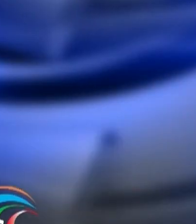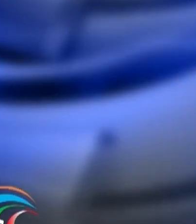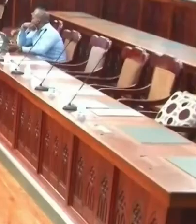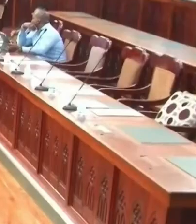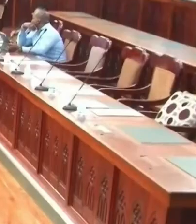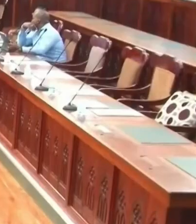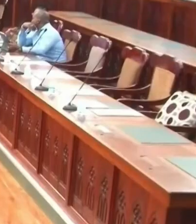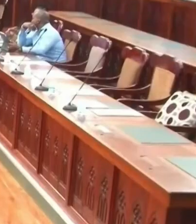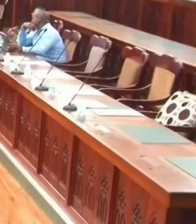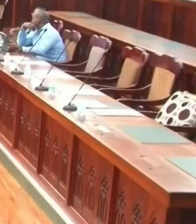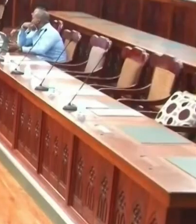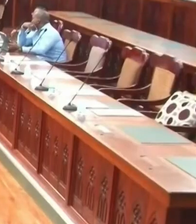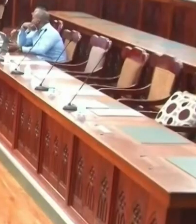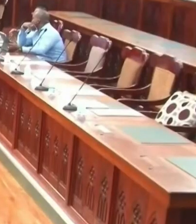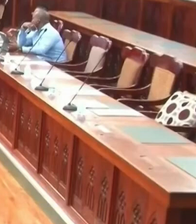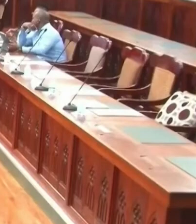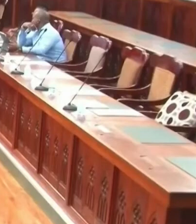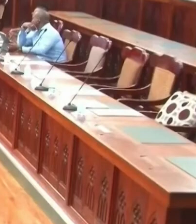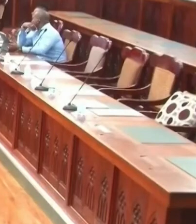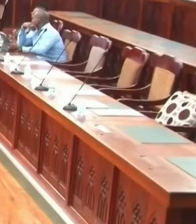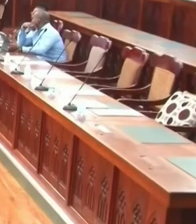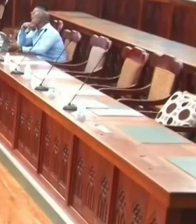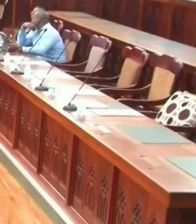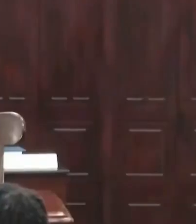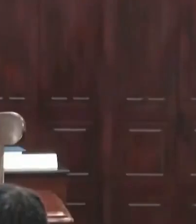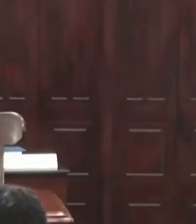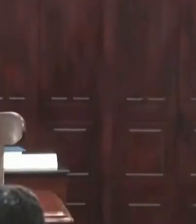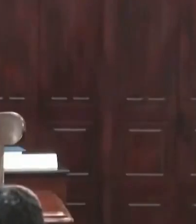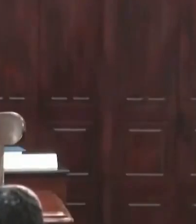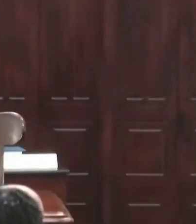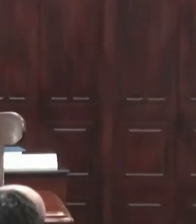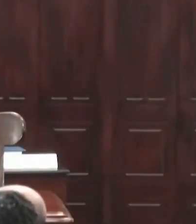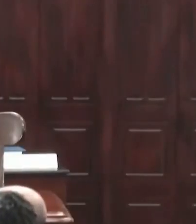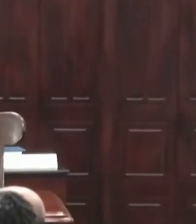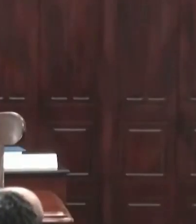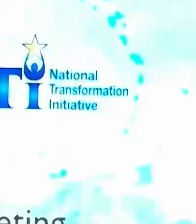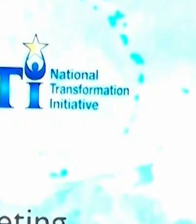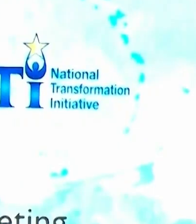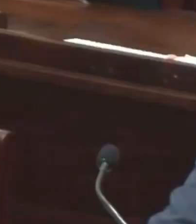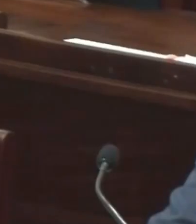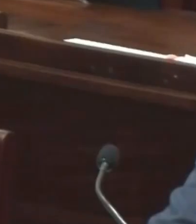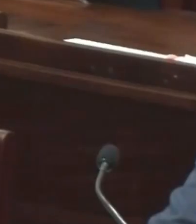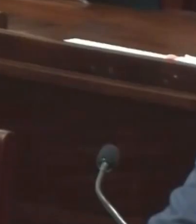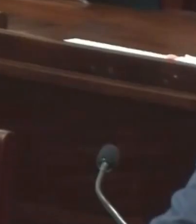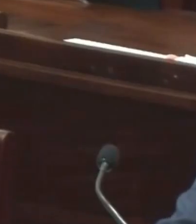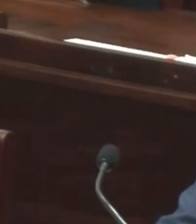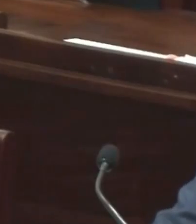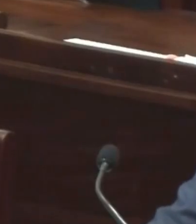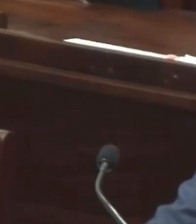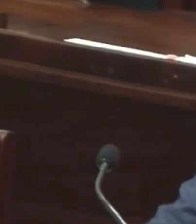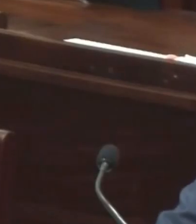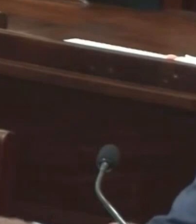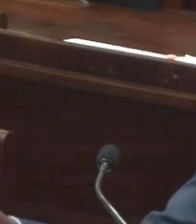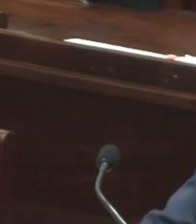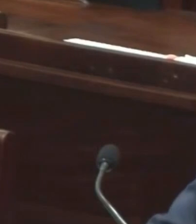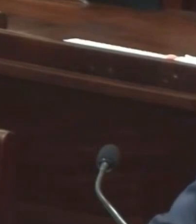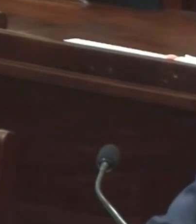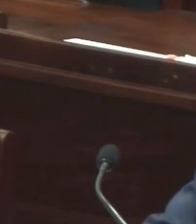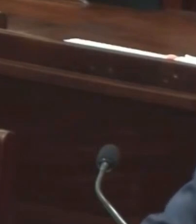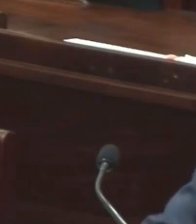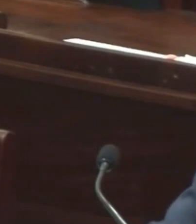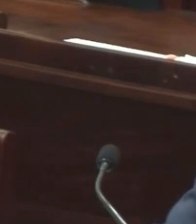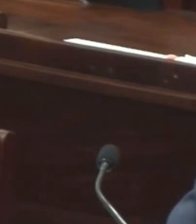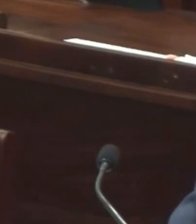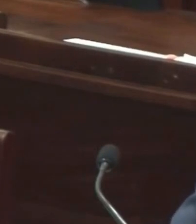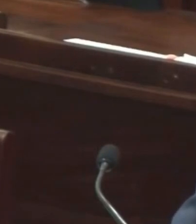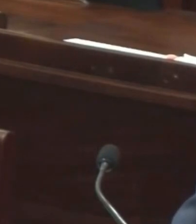The controversial cybercrime bill referred to a select committee of Parliament. The tourism minister speaks of efforts to drive tourism